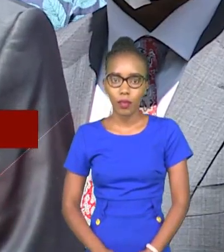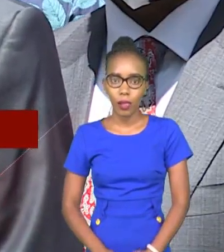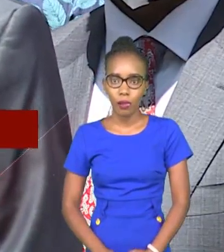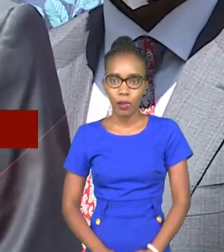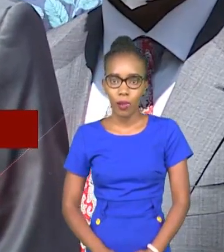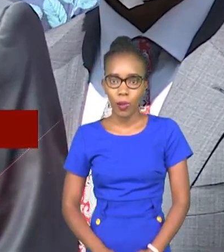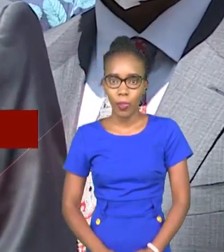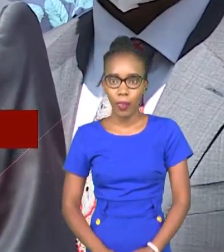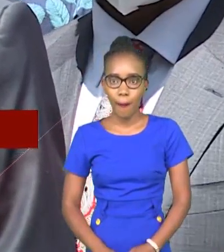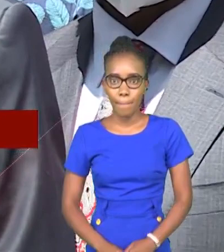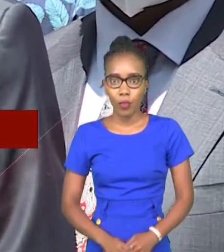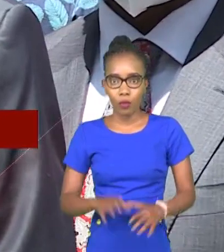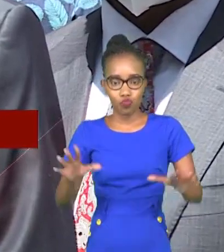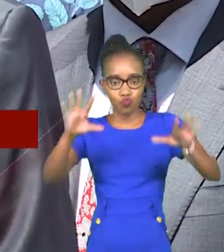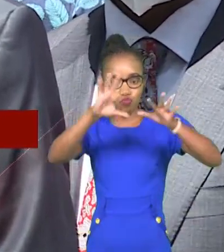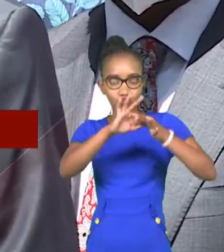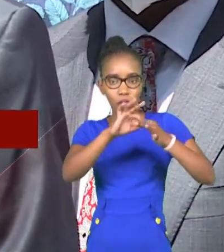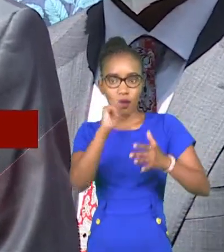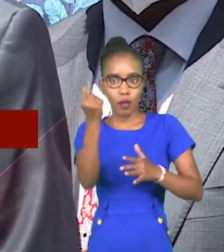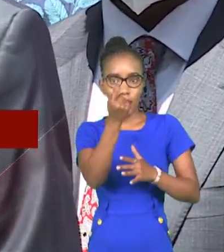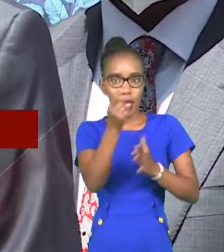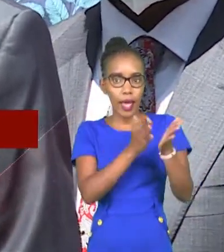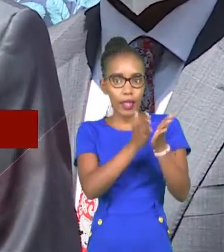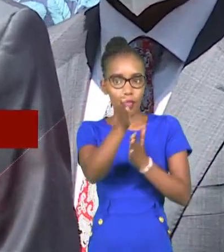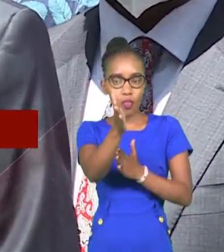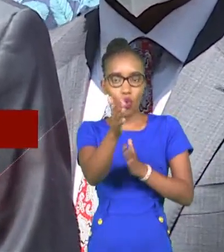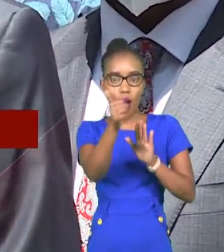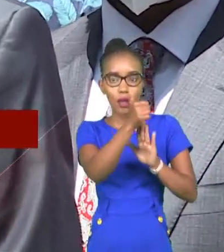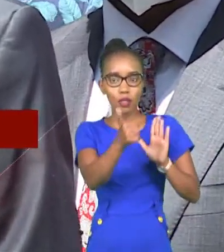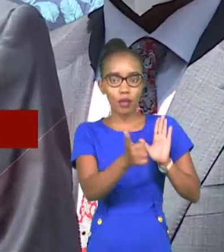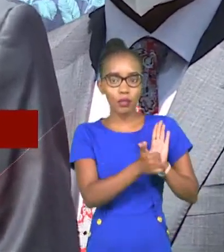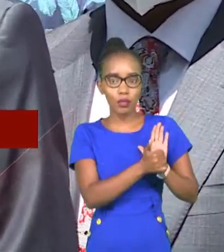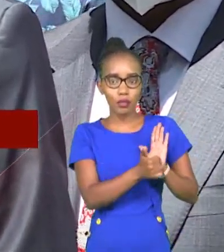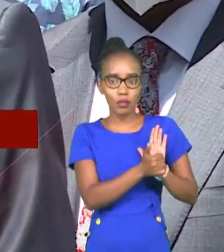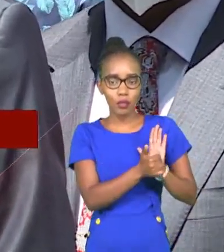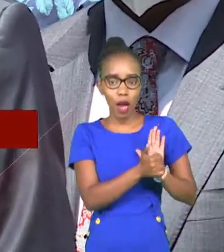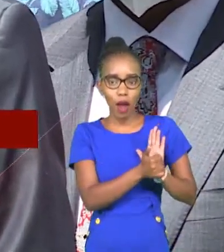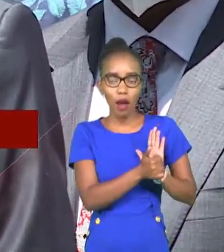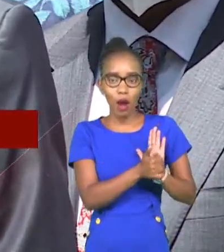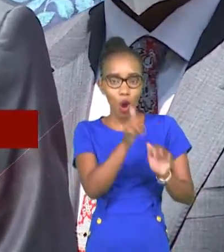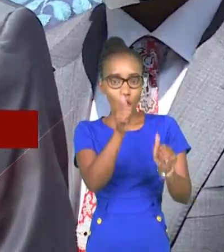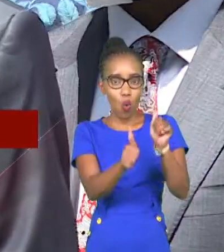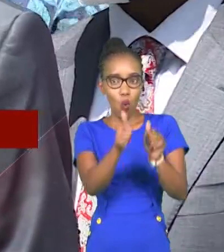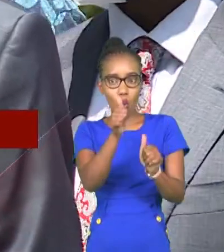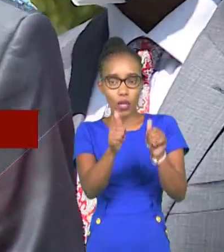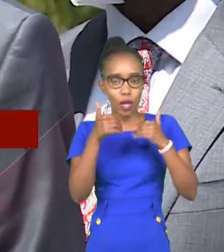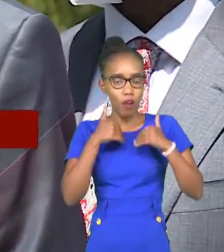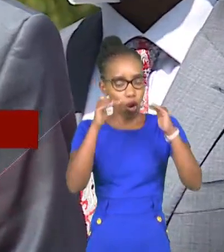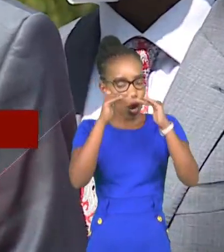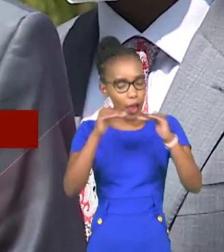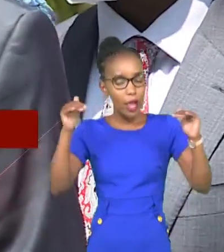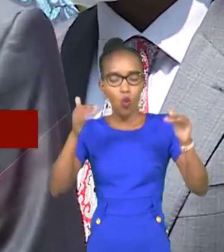With a clear purpose to unite this country through a transformative agenda that seeks to create equal